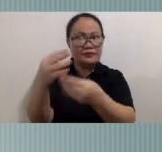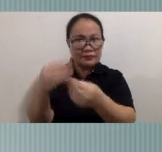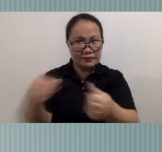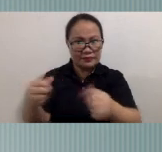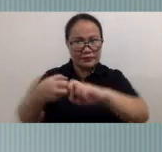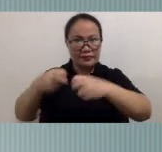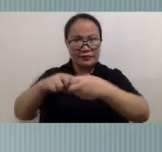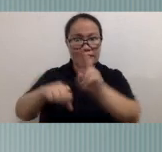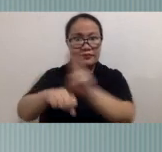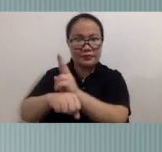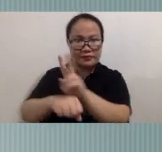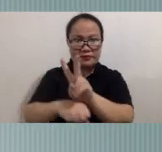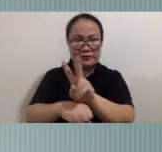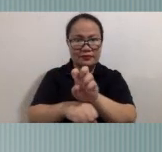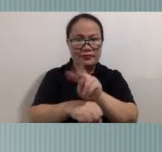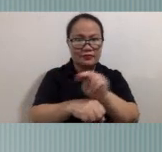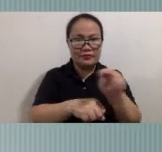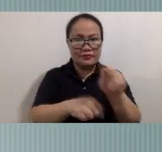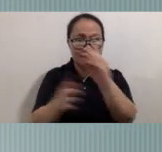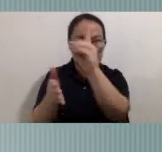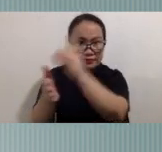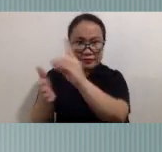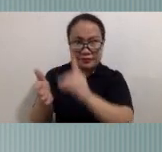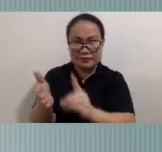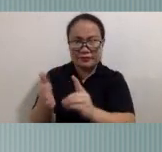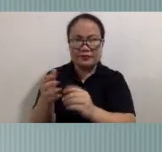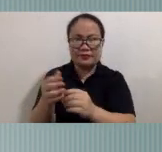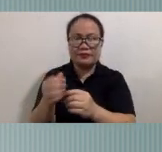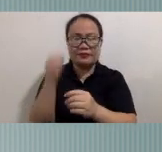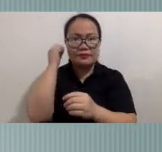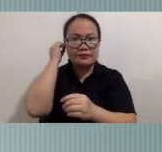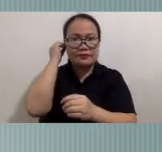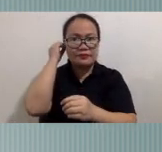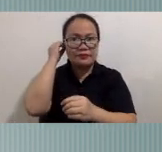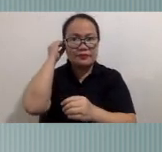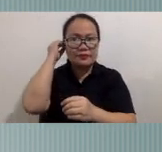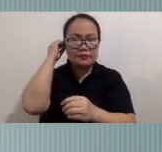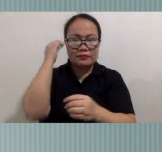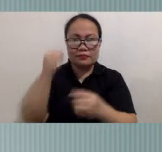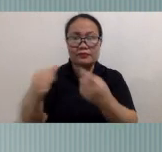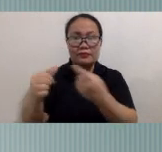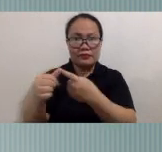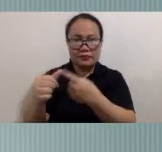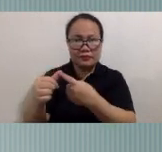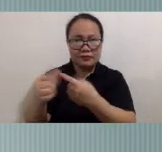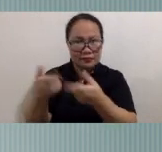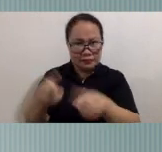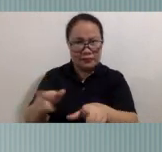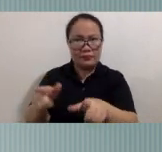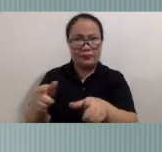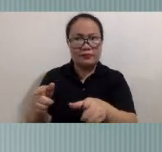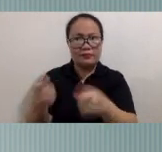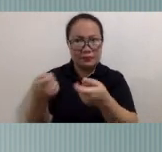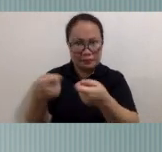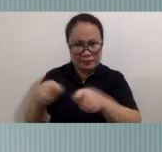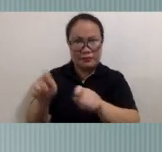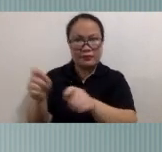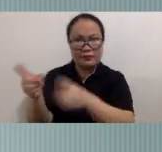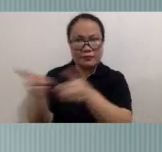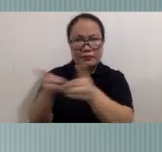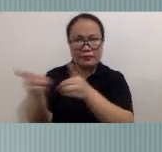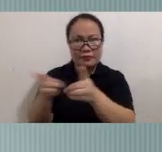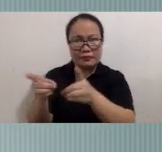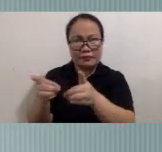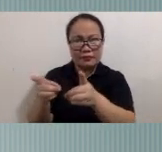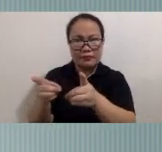Venn diagram. So first, let us try to describe the set notation given by